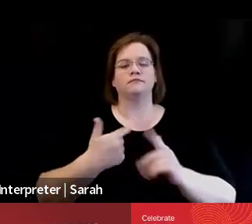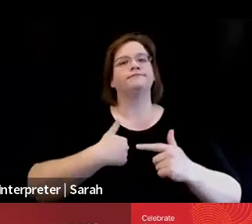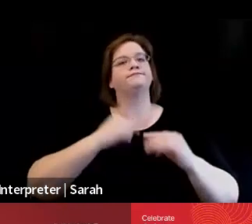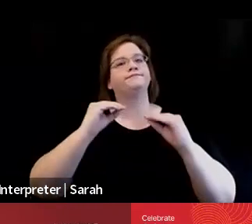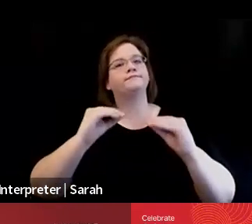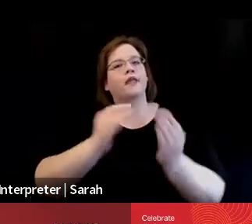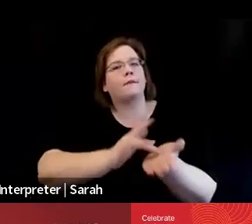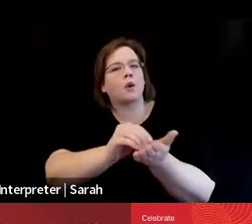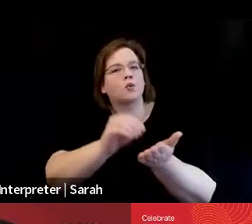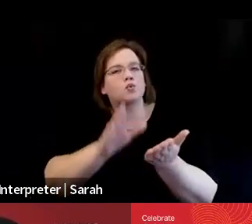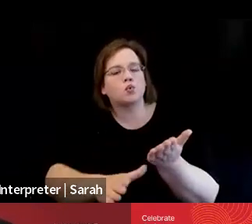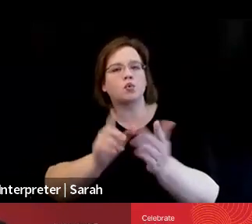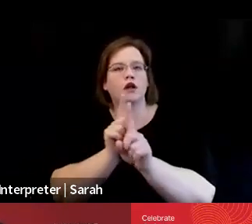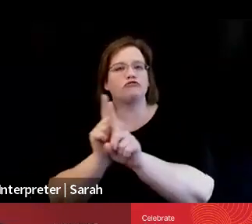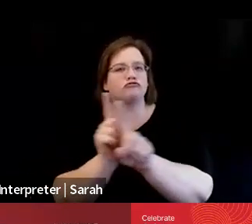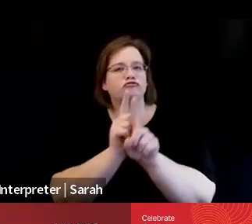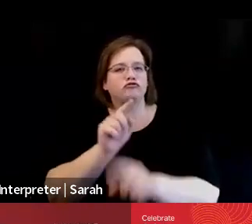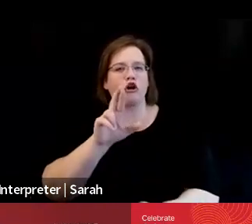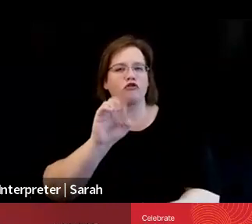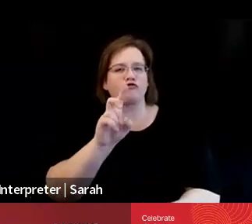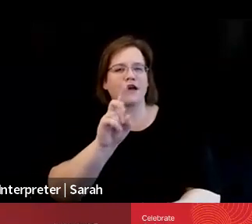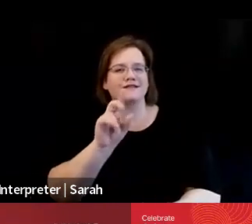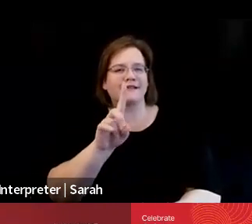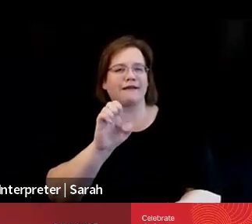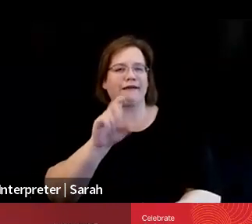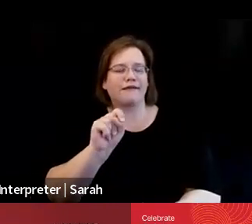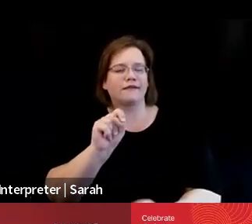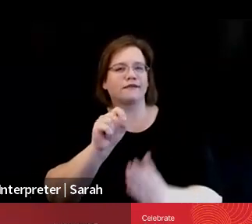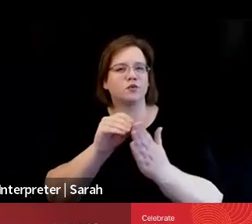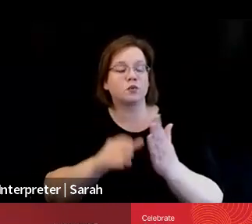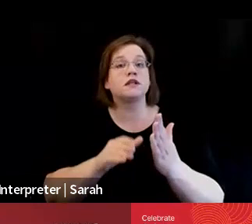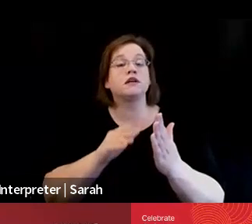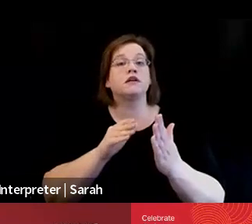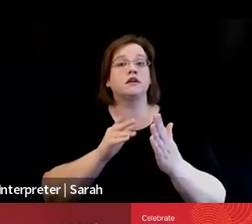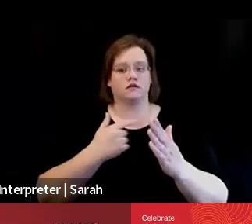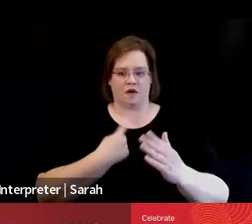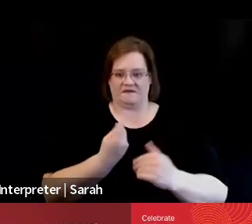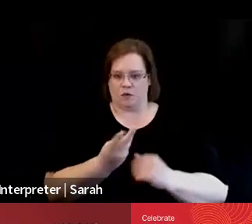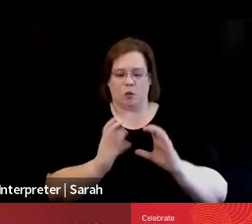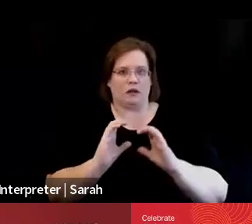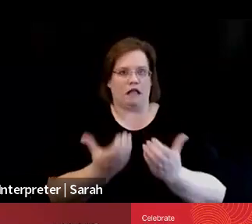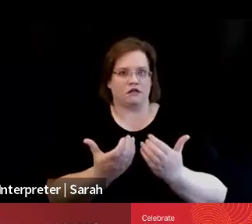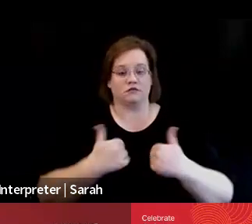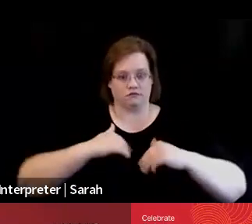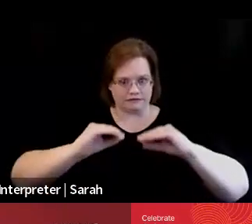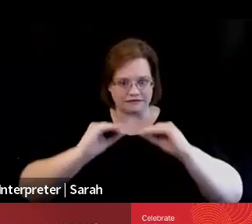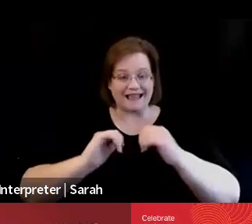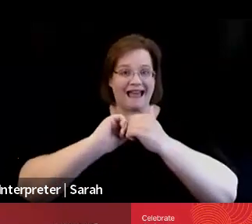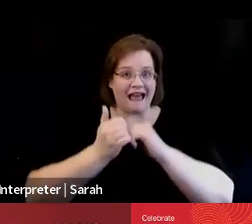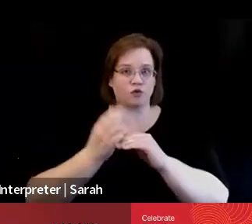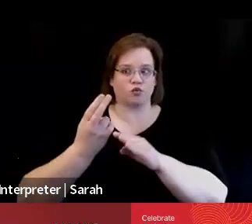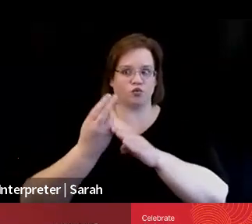kind of medical students and residents, I'm one of the few classes that they have to teach them how to actually use